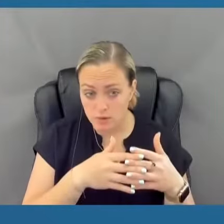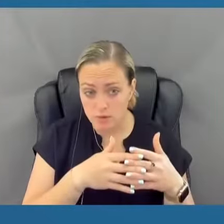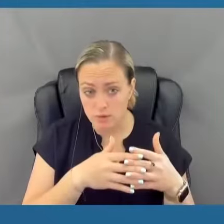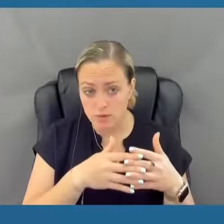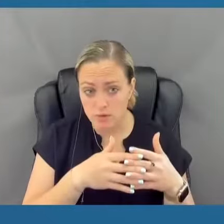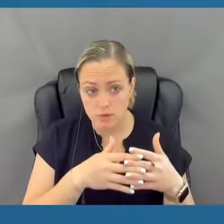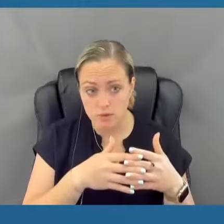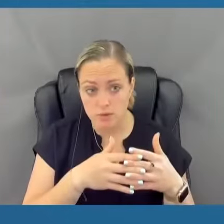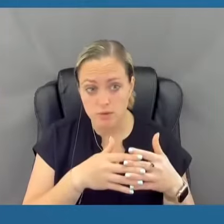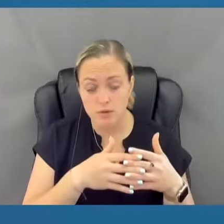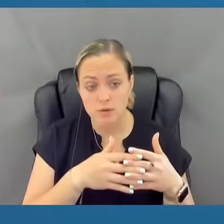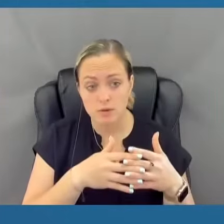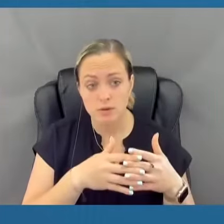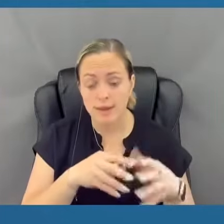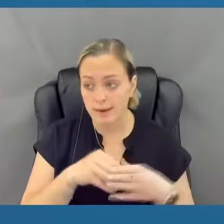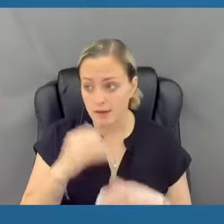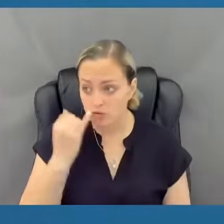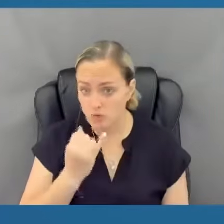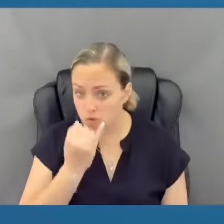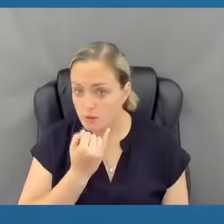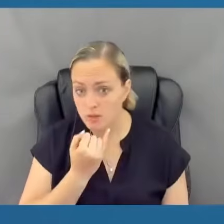in Eretz Yisrael,